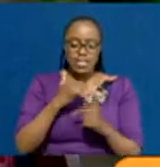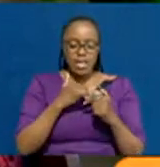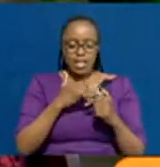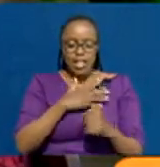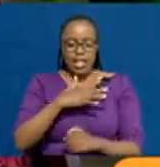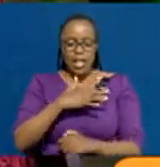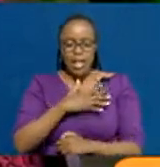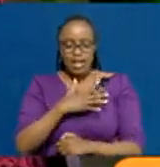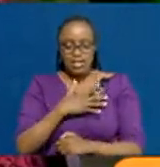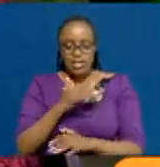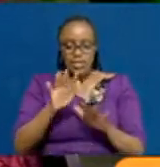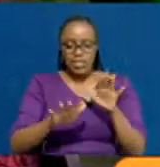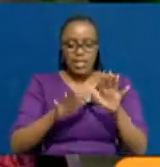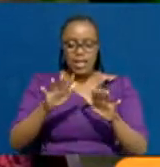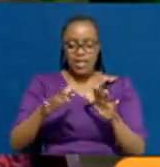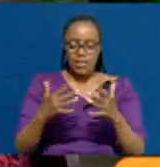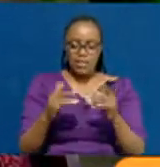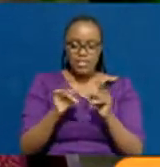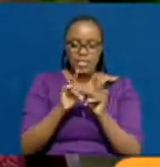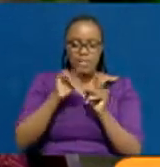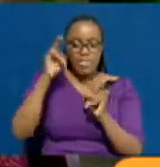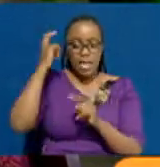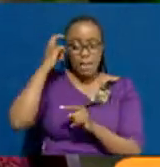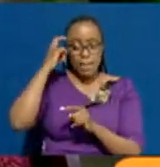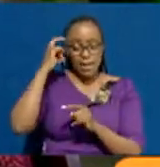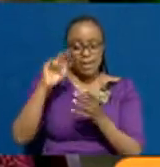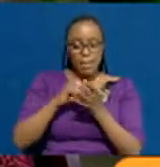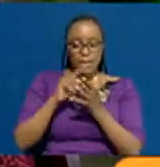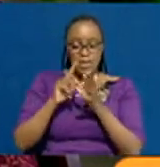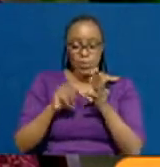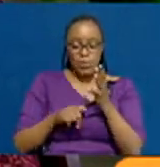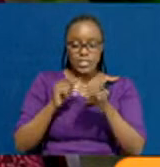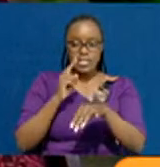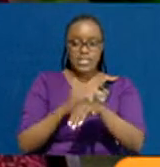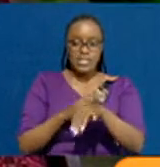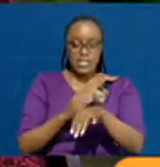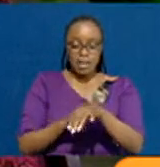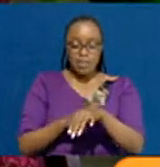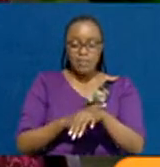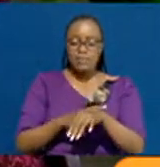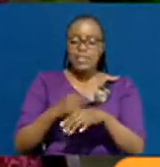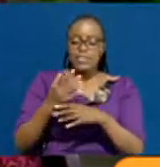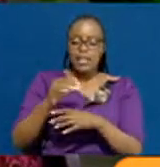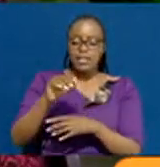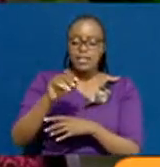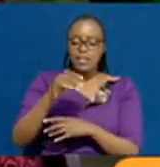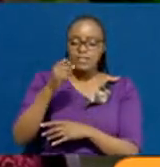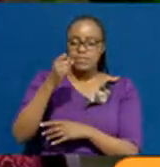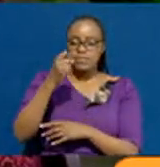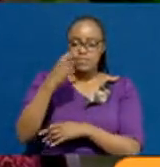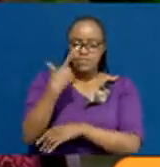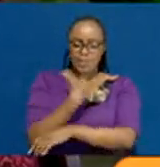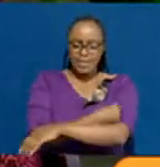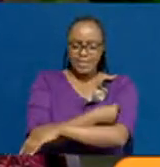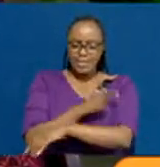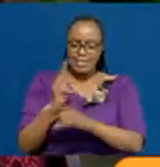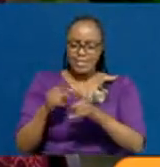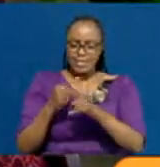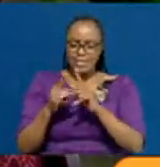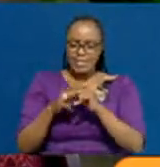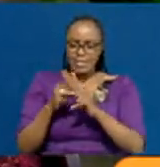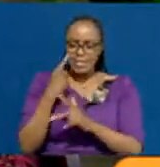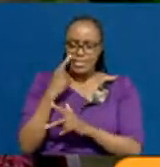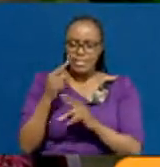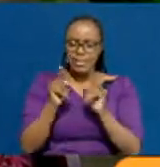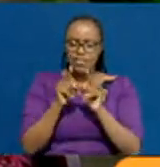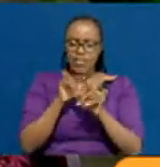blood clots in the legs, blood clots in the brain. So when the vaccines were administered and these cases started being noticed, there was a